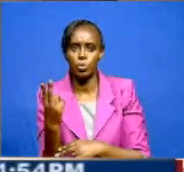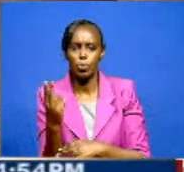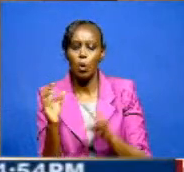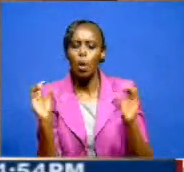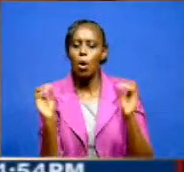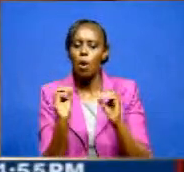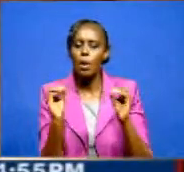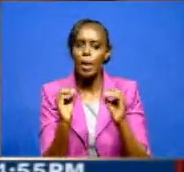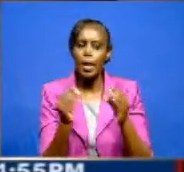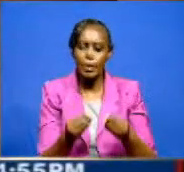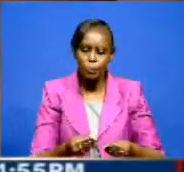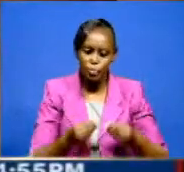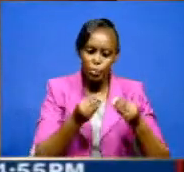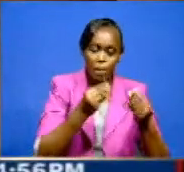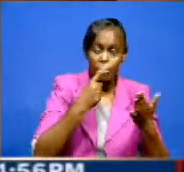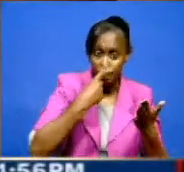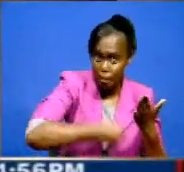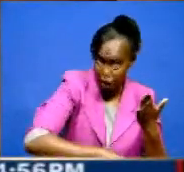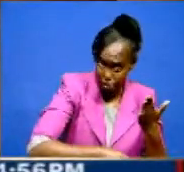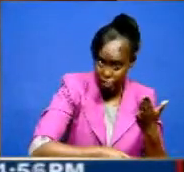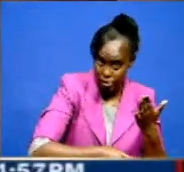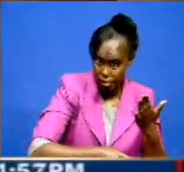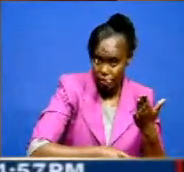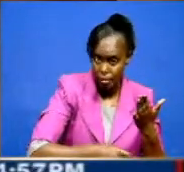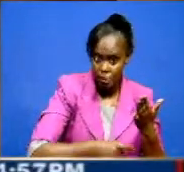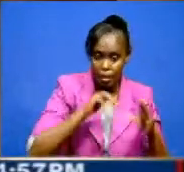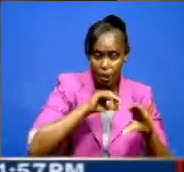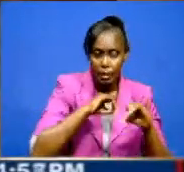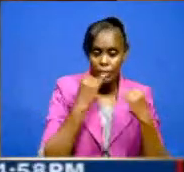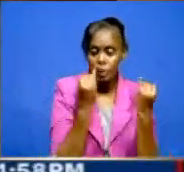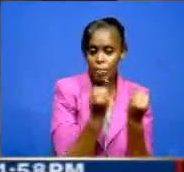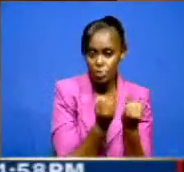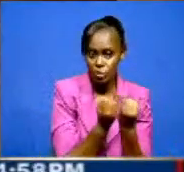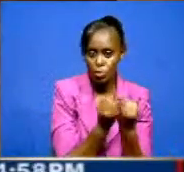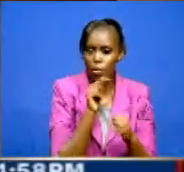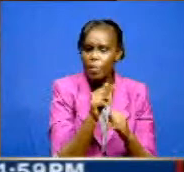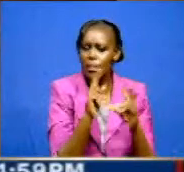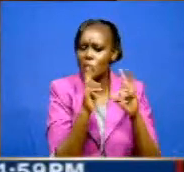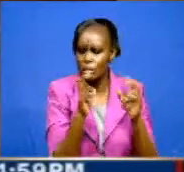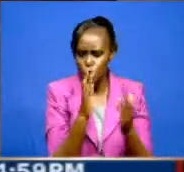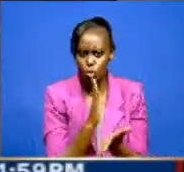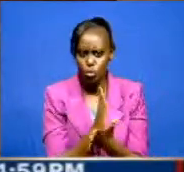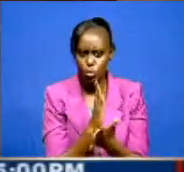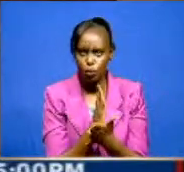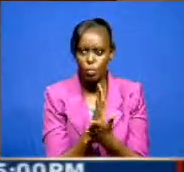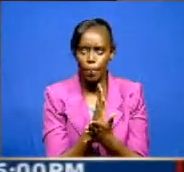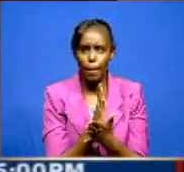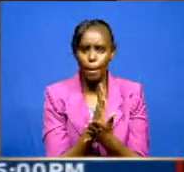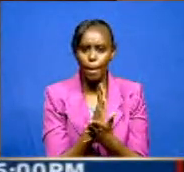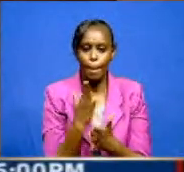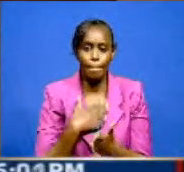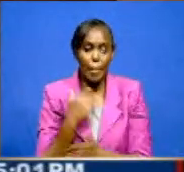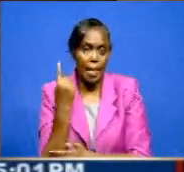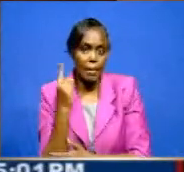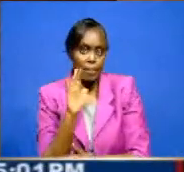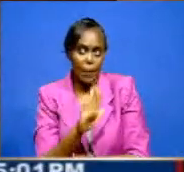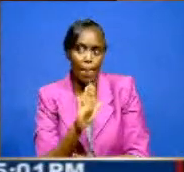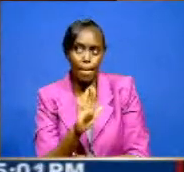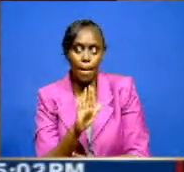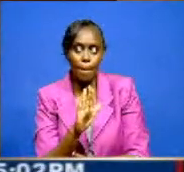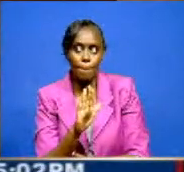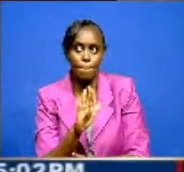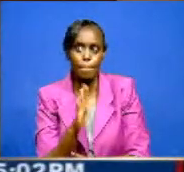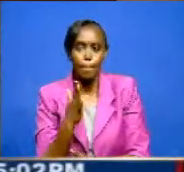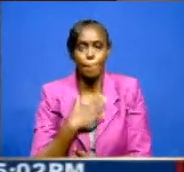non-remittance. Because the non-remittance, although it's an issue, is not what Senator Ali was saying, if I understood the statement. If